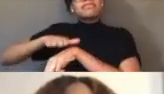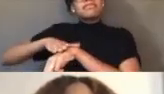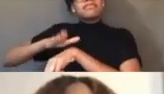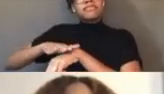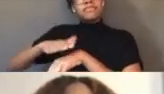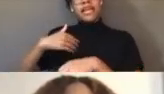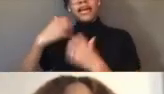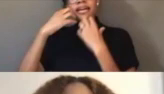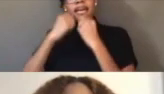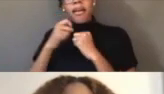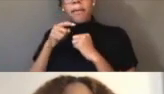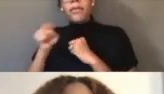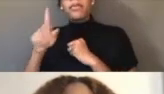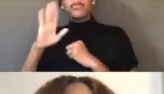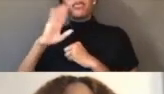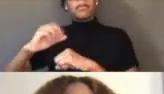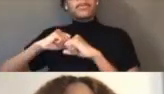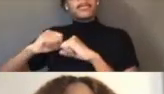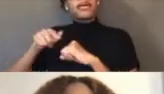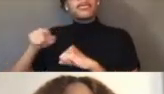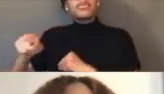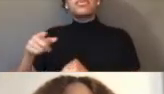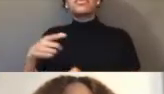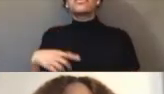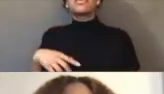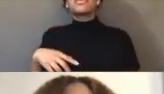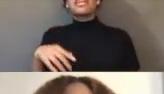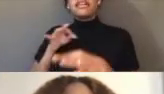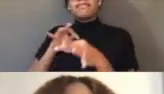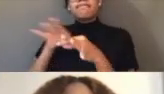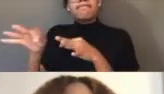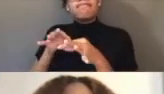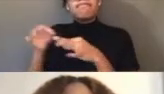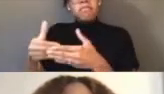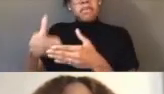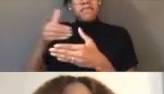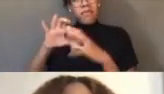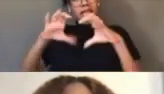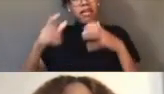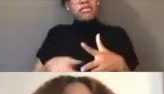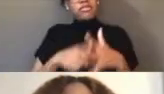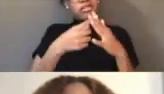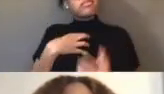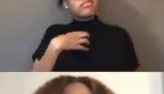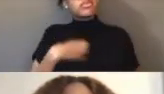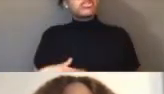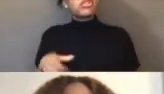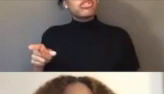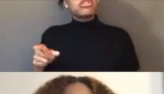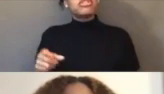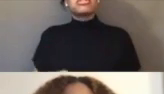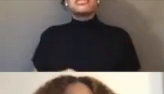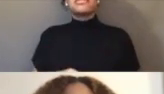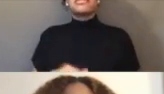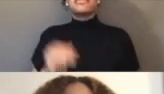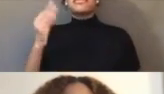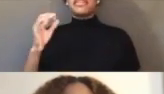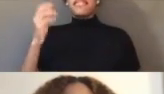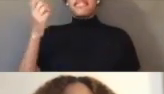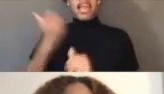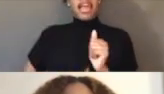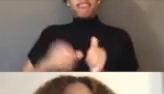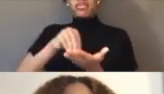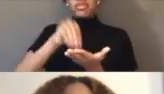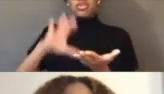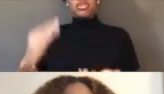that she would protect him. And of course, if race was an everyday topic and every kid knew that they had one, Caleb